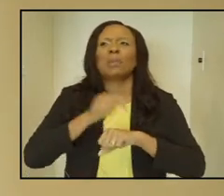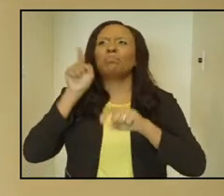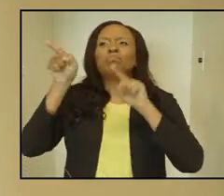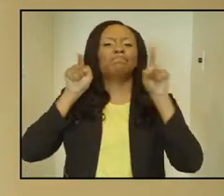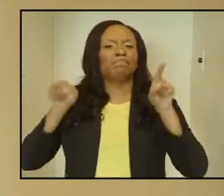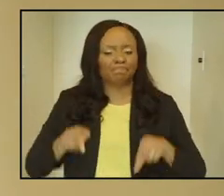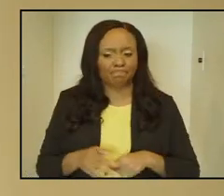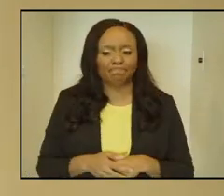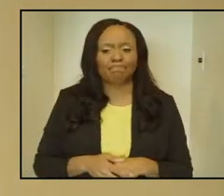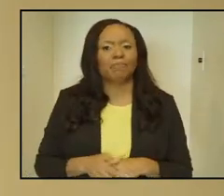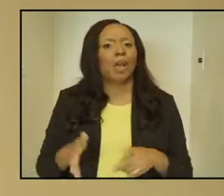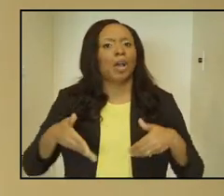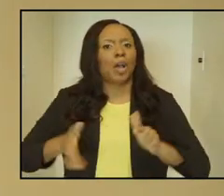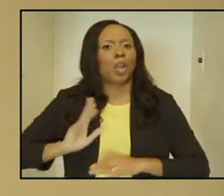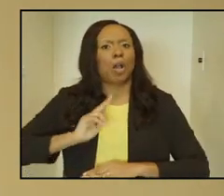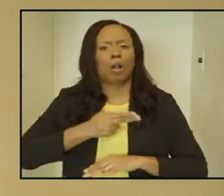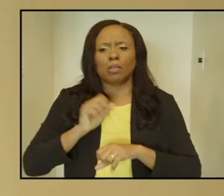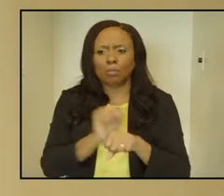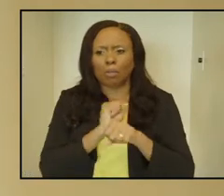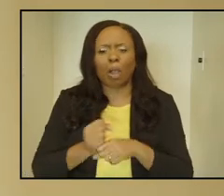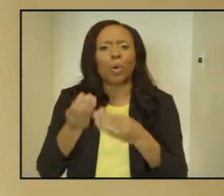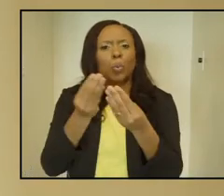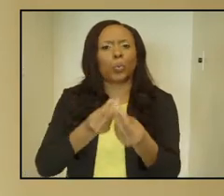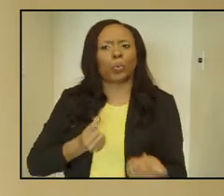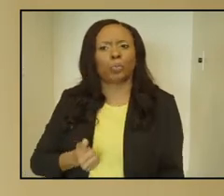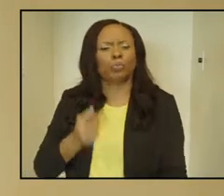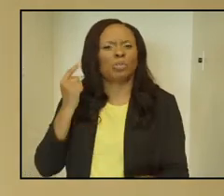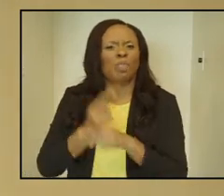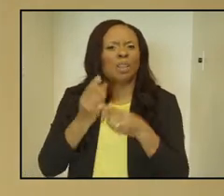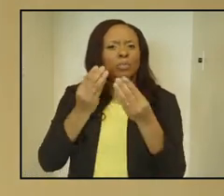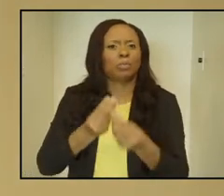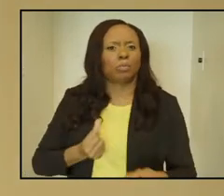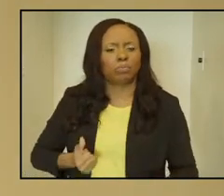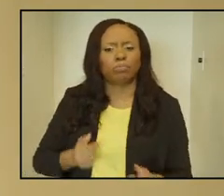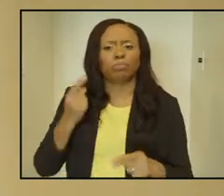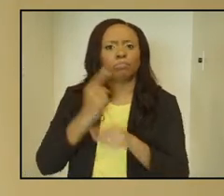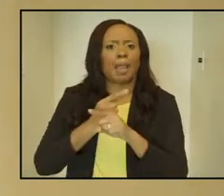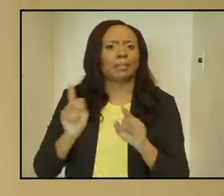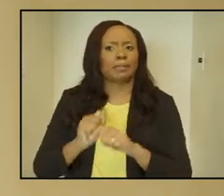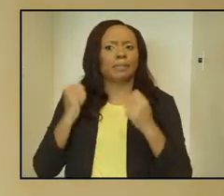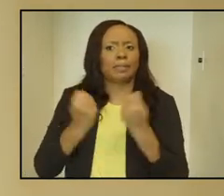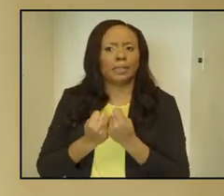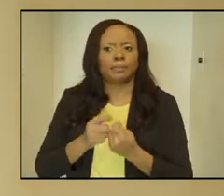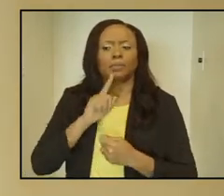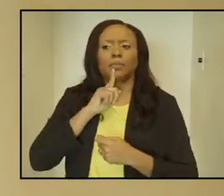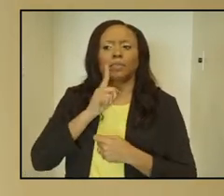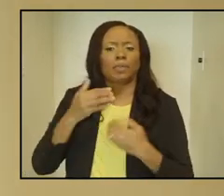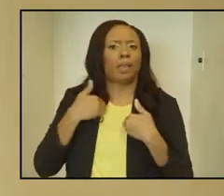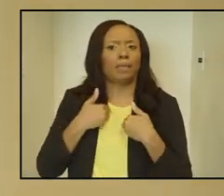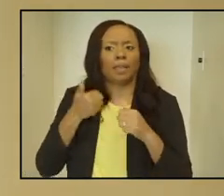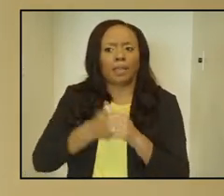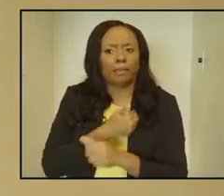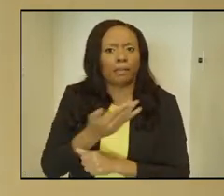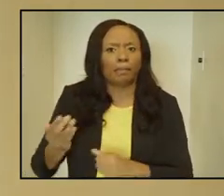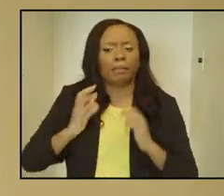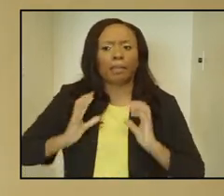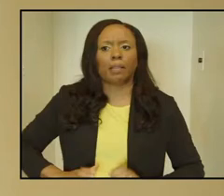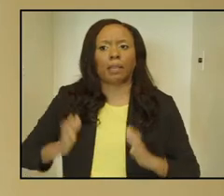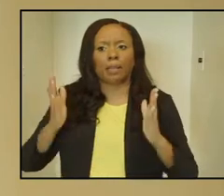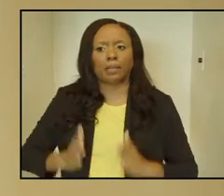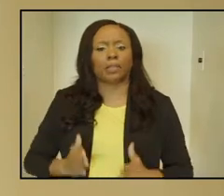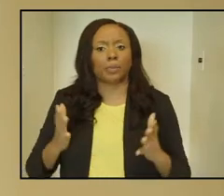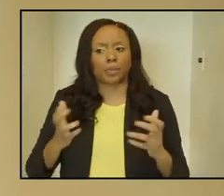seamlessly and bring the right teams and solutions and skill sets to build what our clients need. In